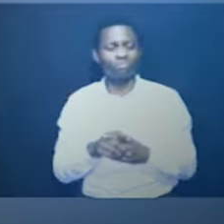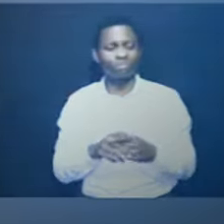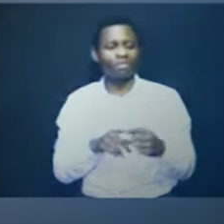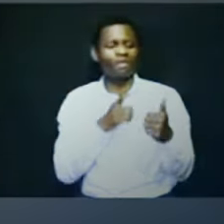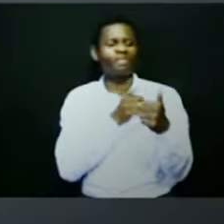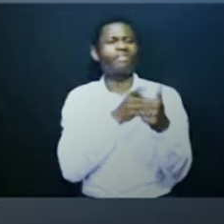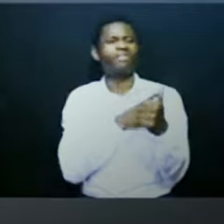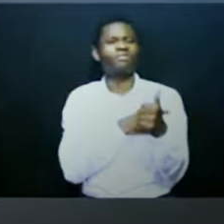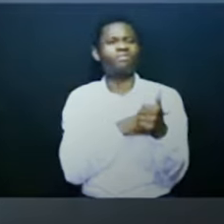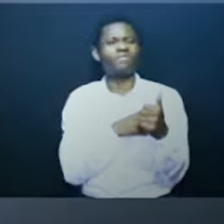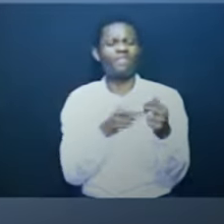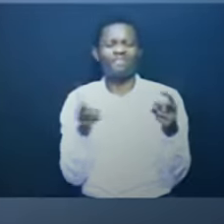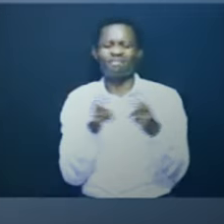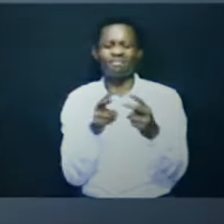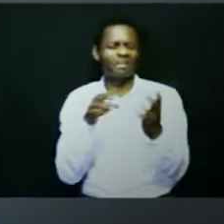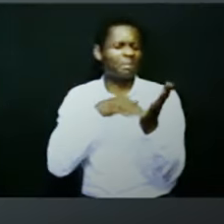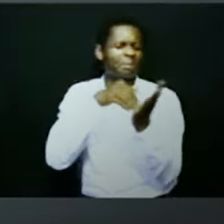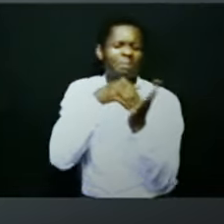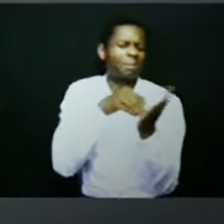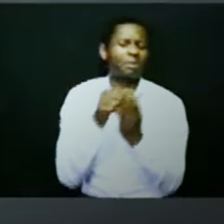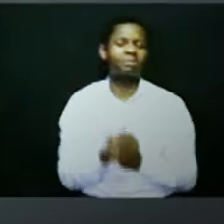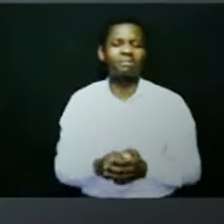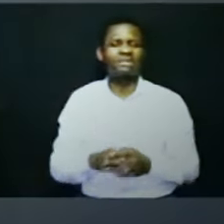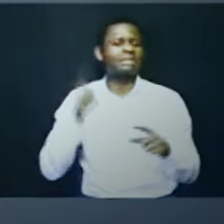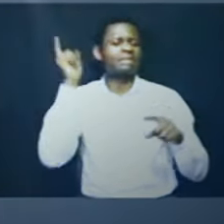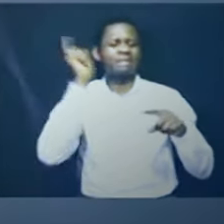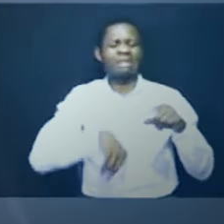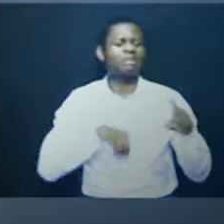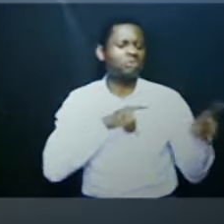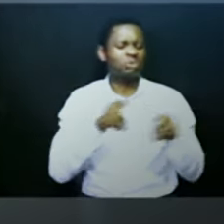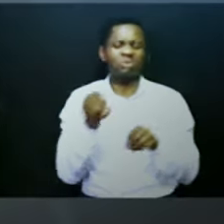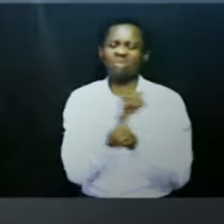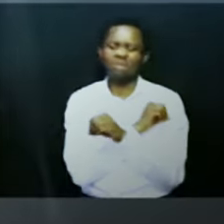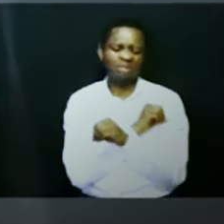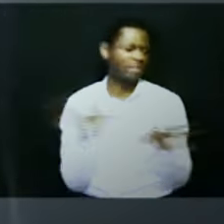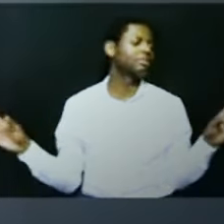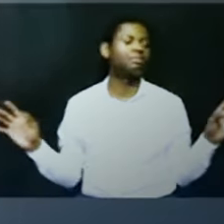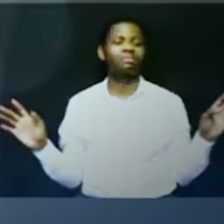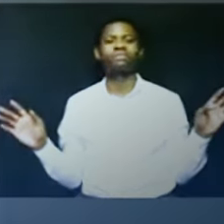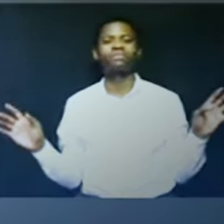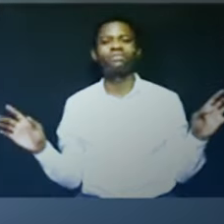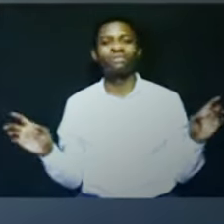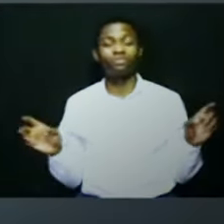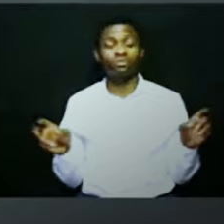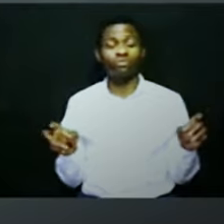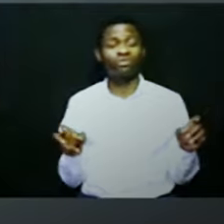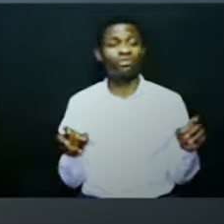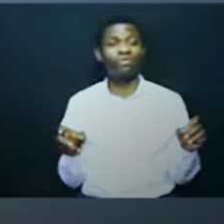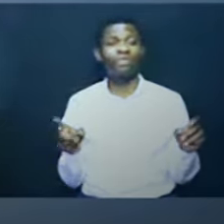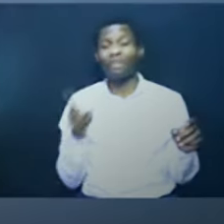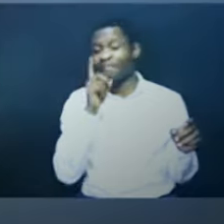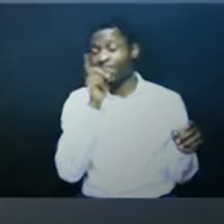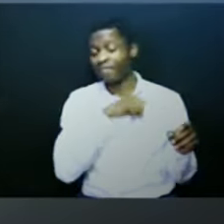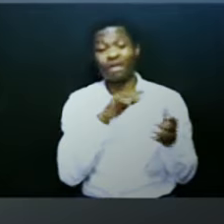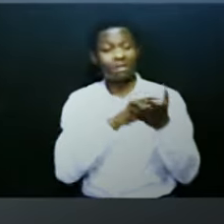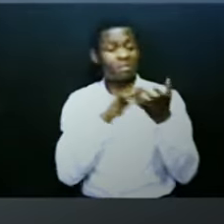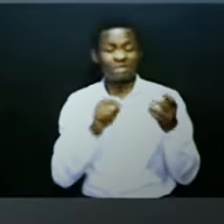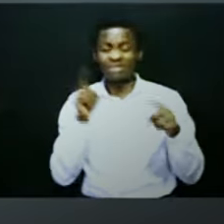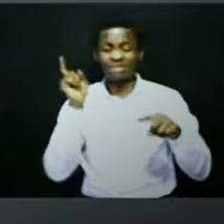feeble. They can't do anything. Superstition cannot do